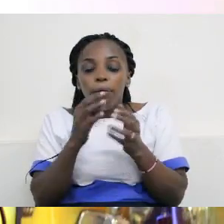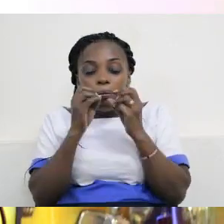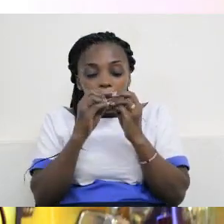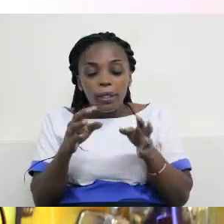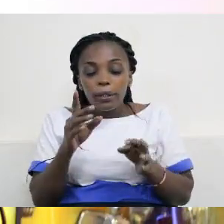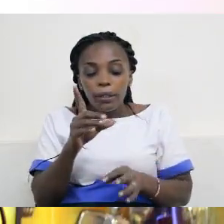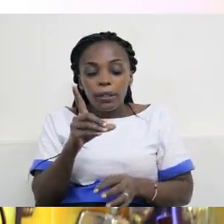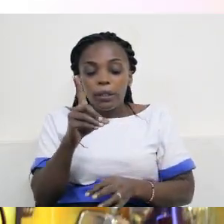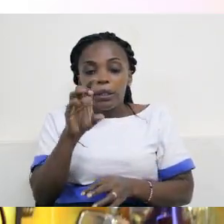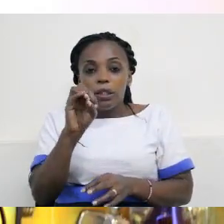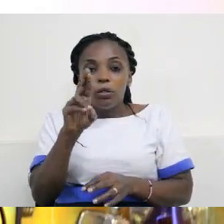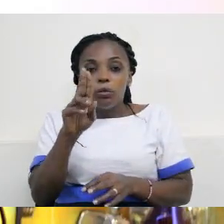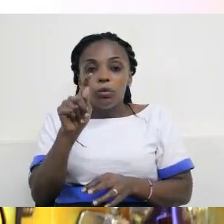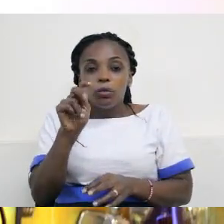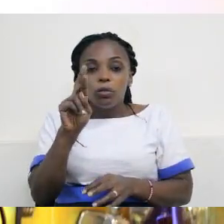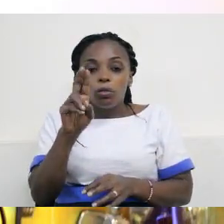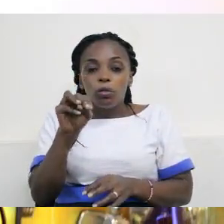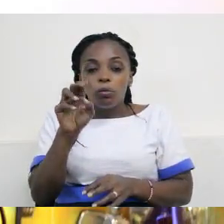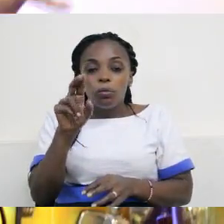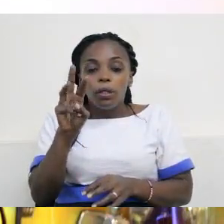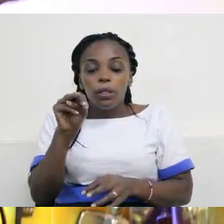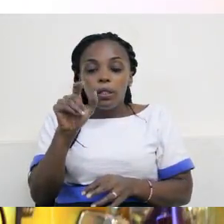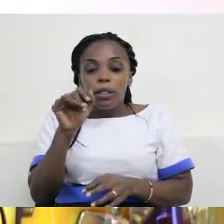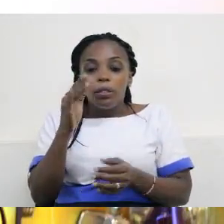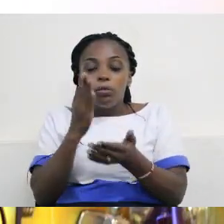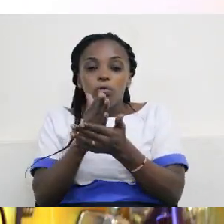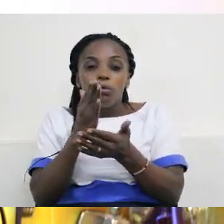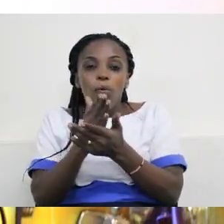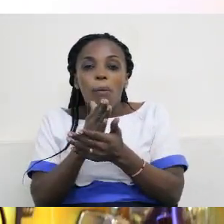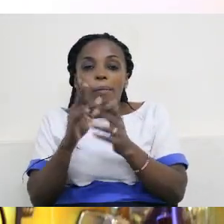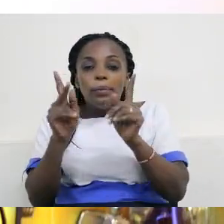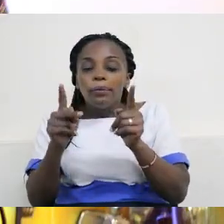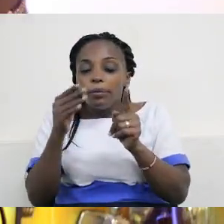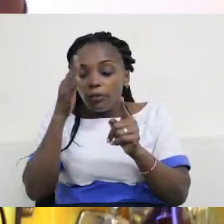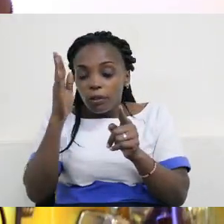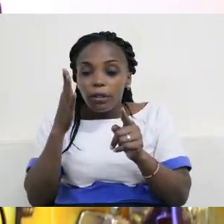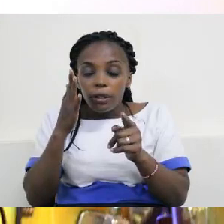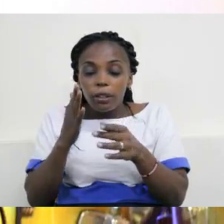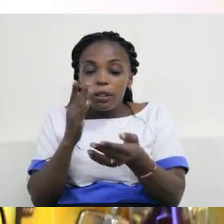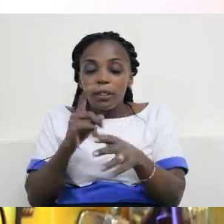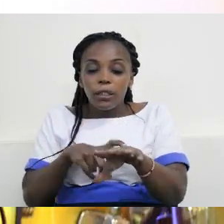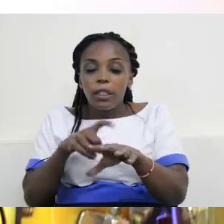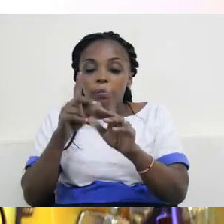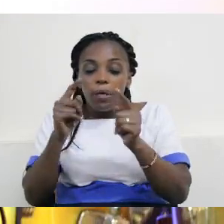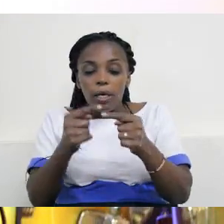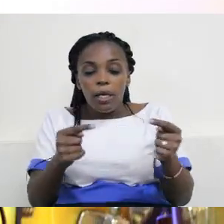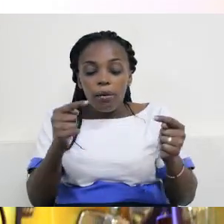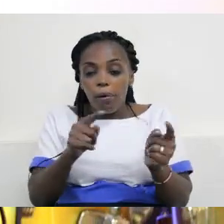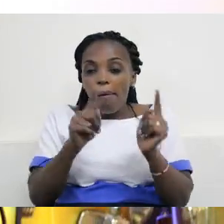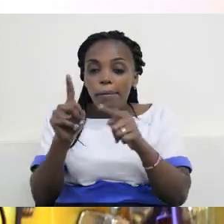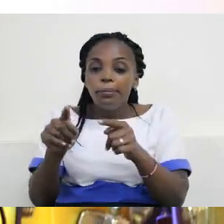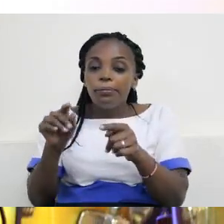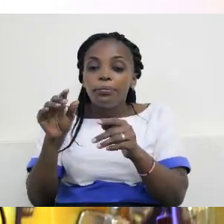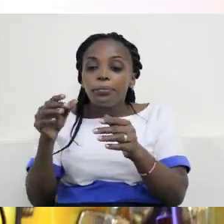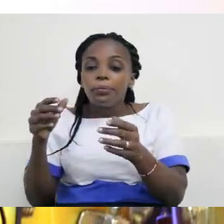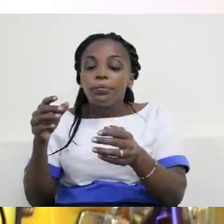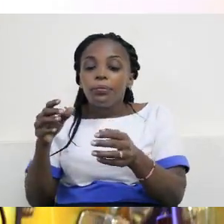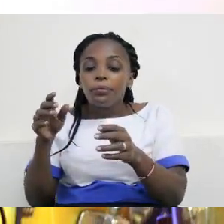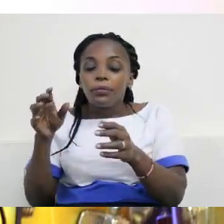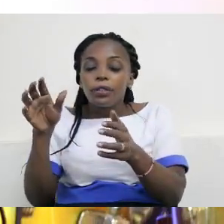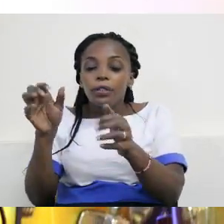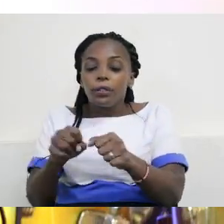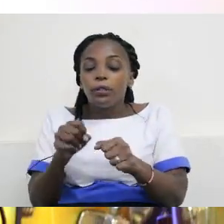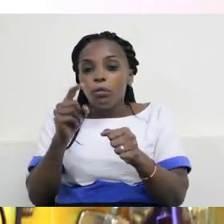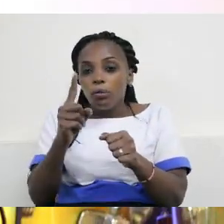book of Deuteronomy chapter 28 for the people of God was that when an enemy attacked one way, God promised, the